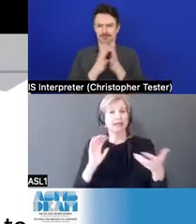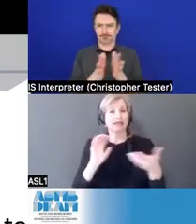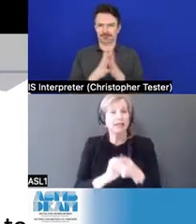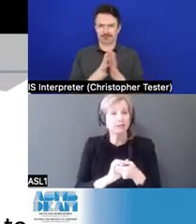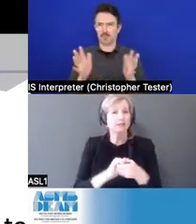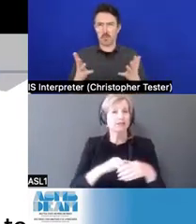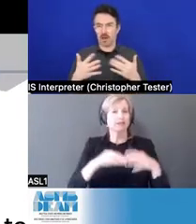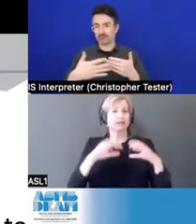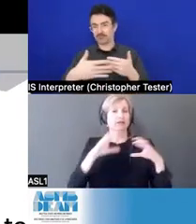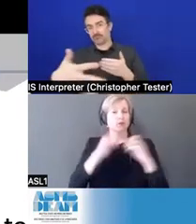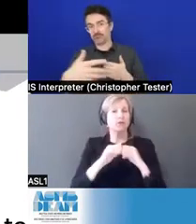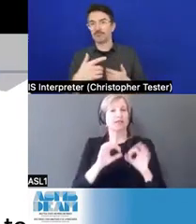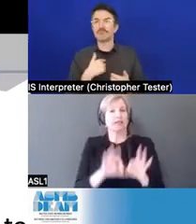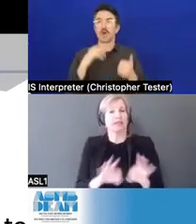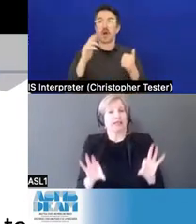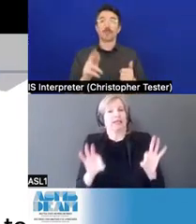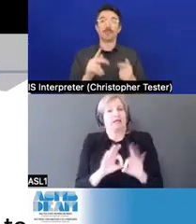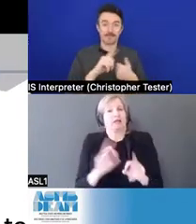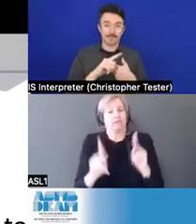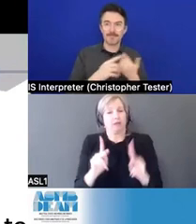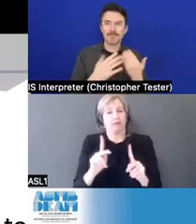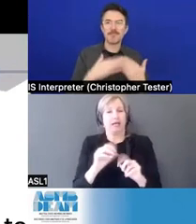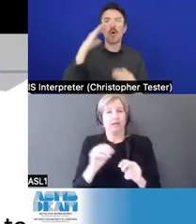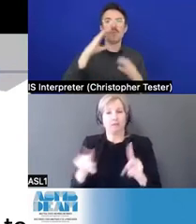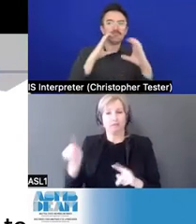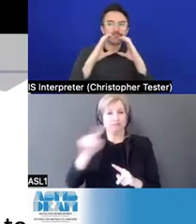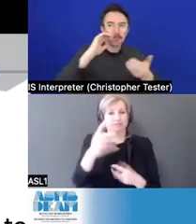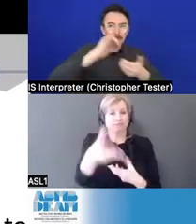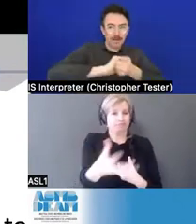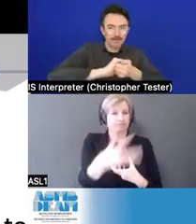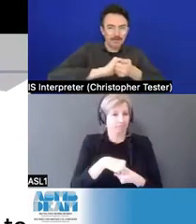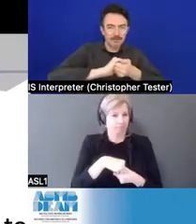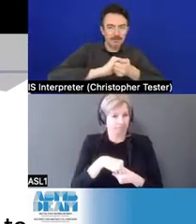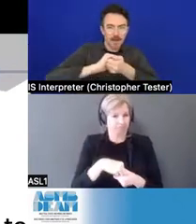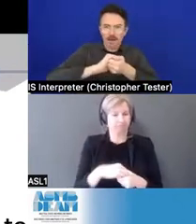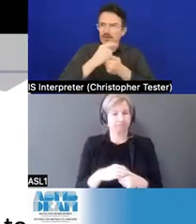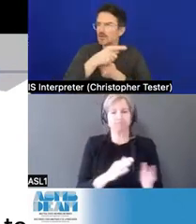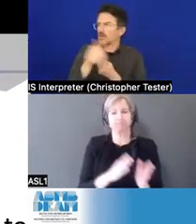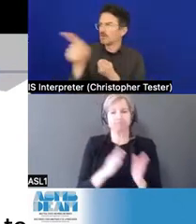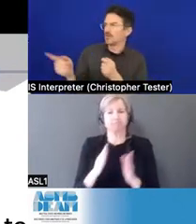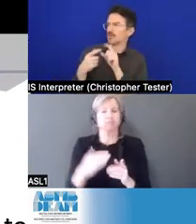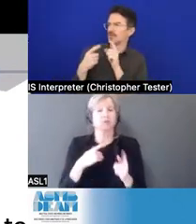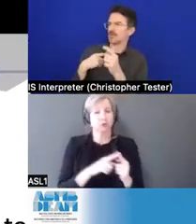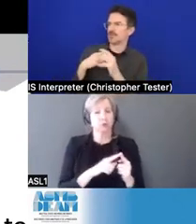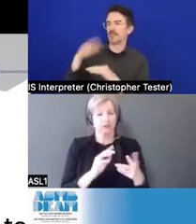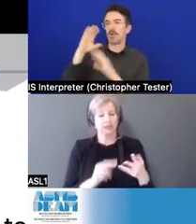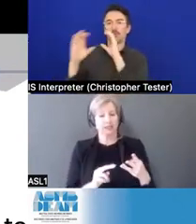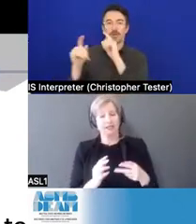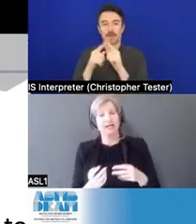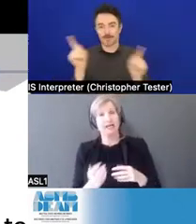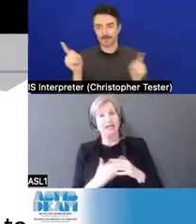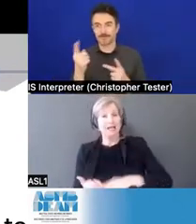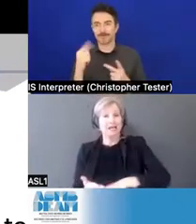key partners and stakeholders. We would like to increase our data integration and increase access